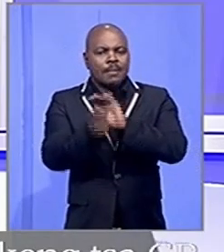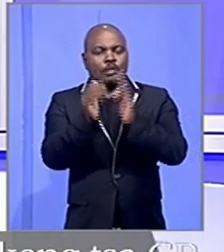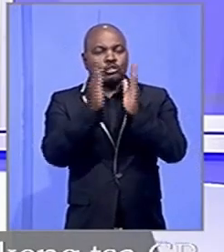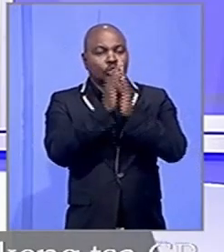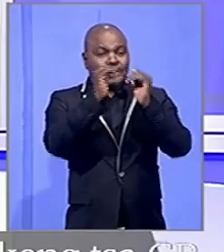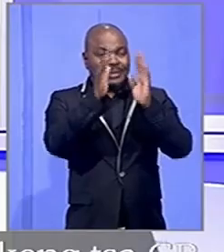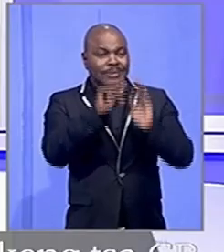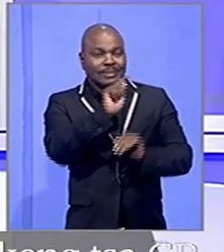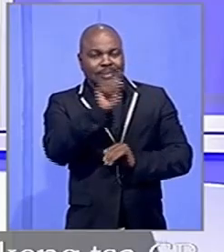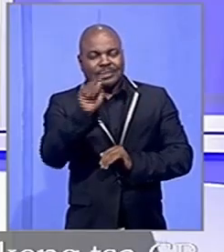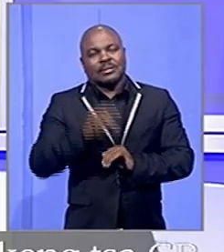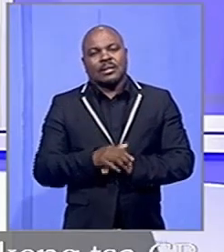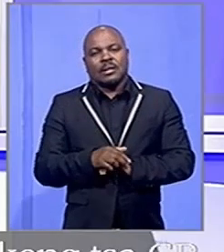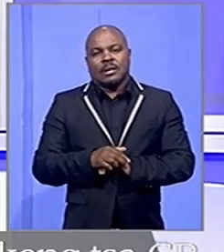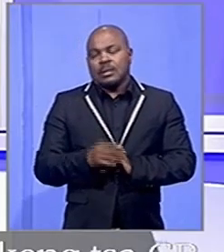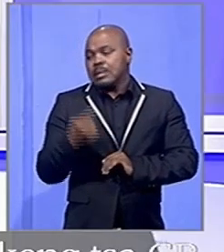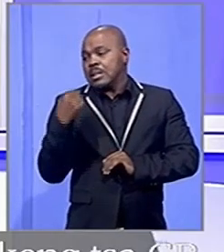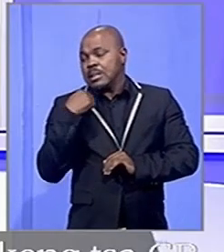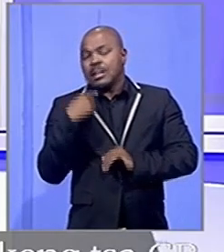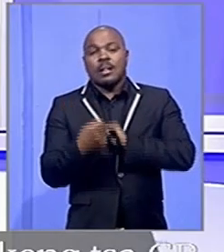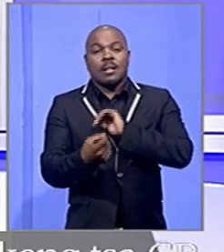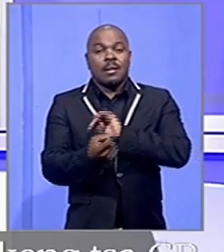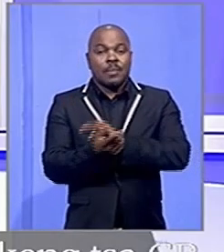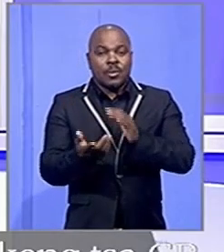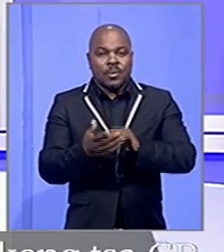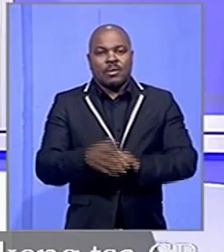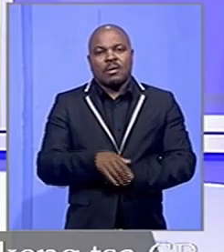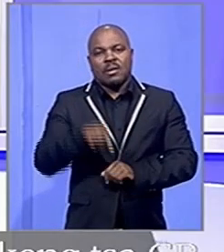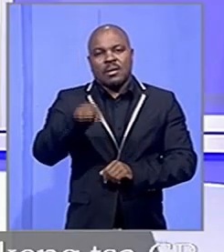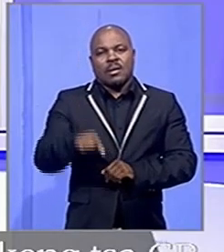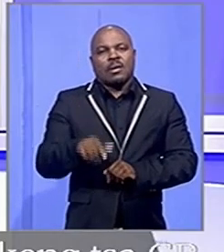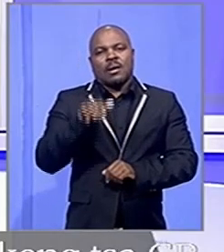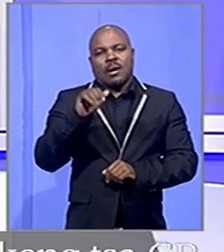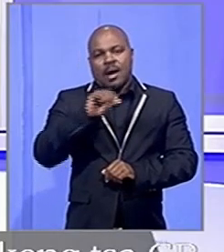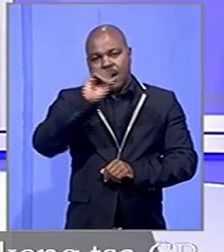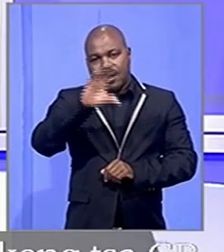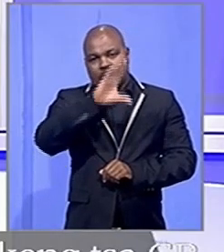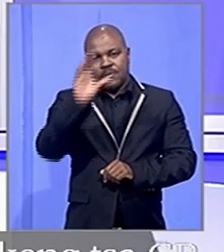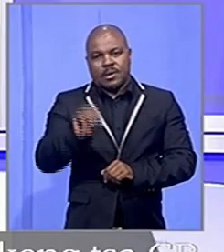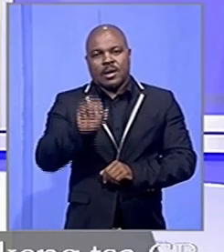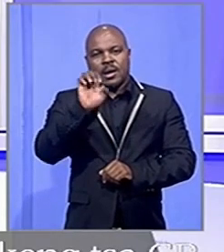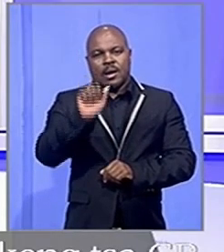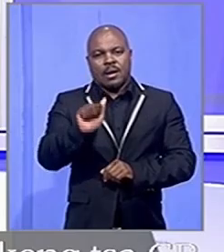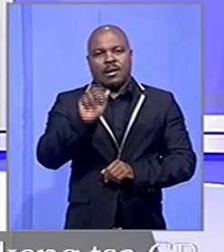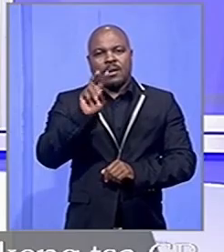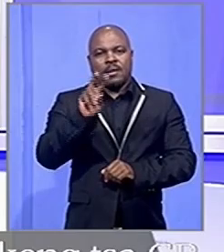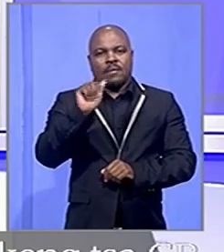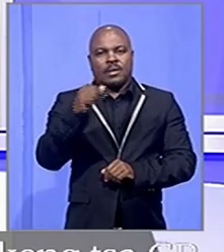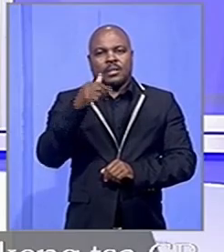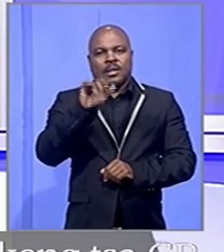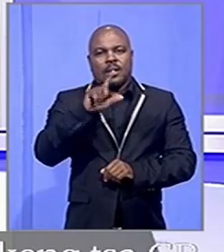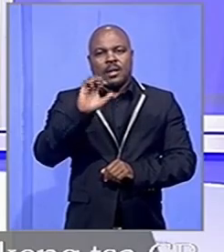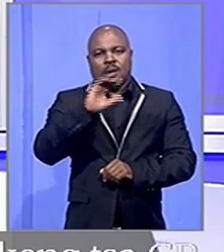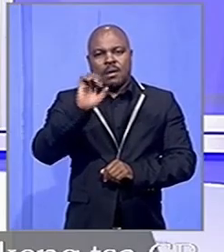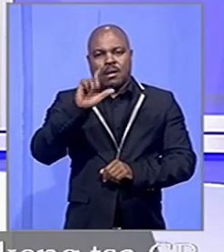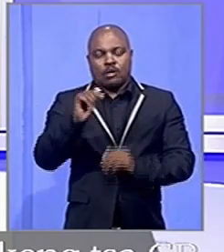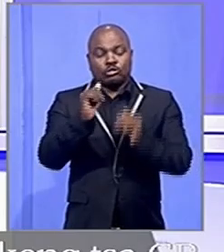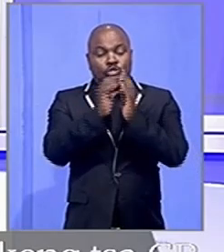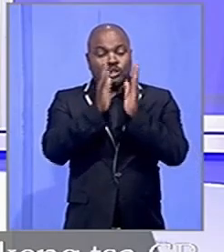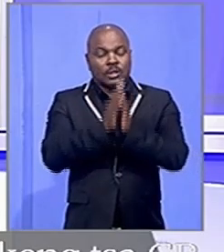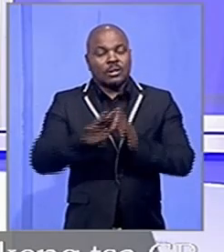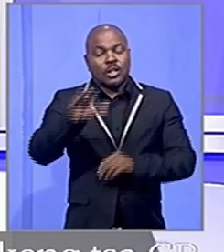a kobamelo. Mo kgetseng ya sešeng bakgothusi ba ketekile ditokololo tsa kereke ya Africa Evangelical gaufi